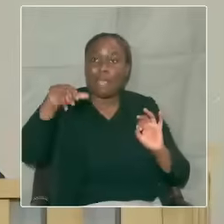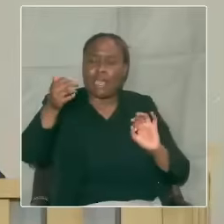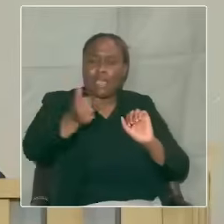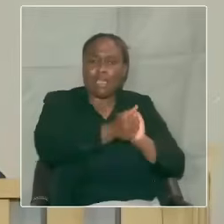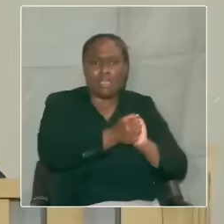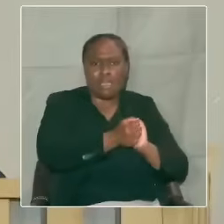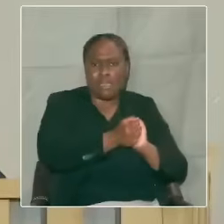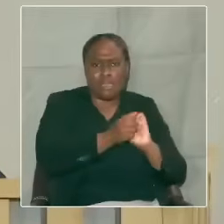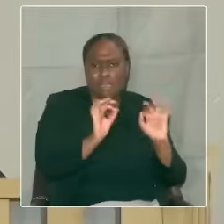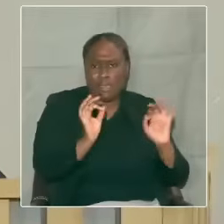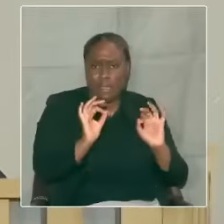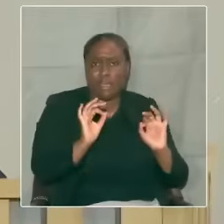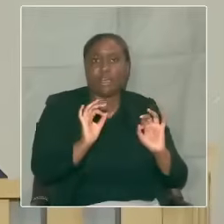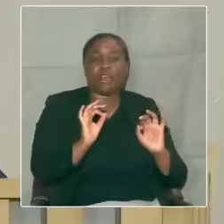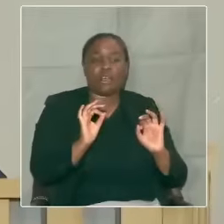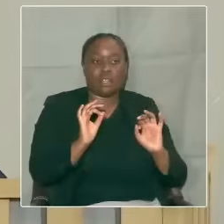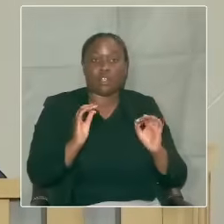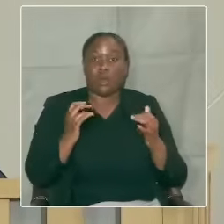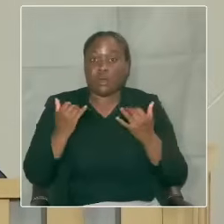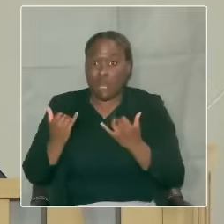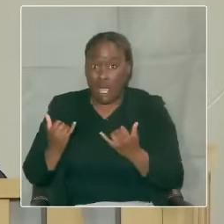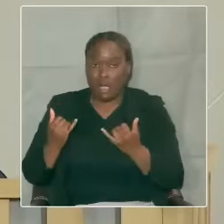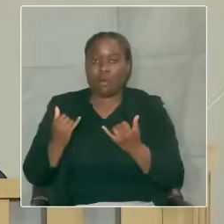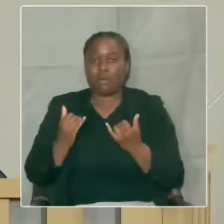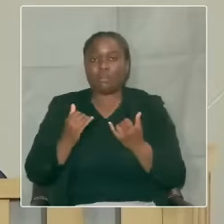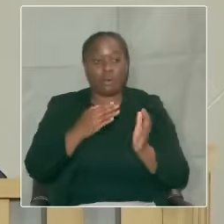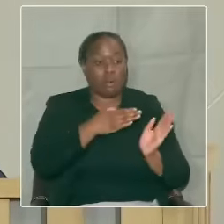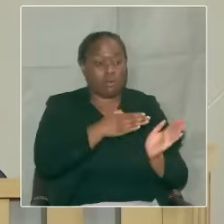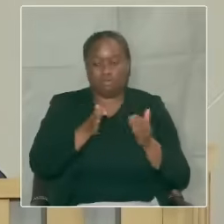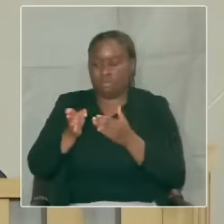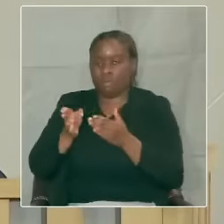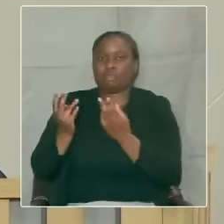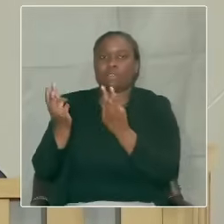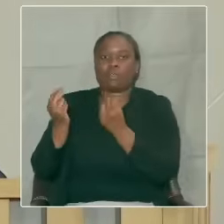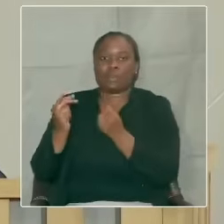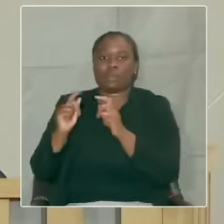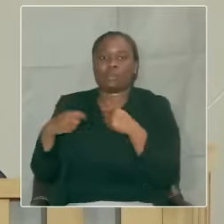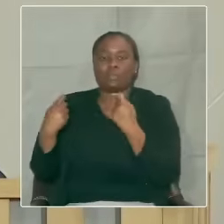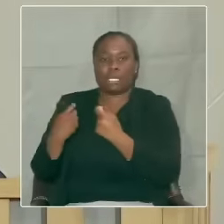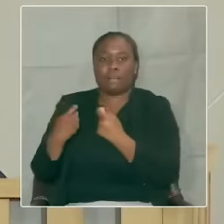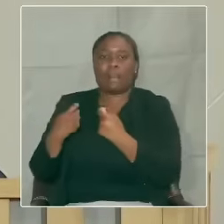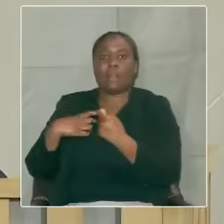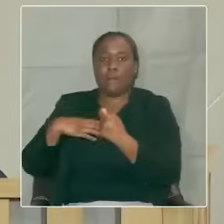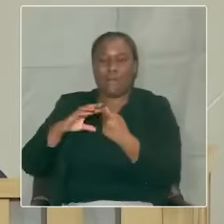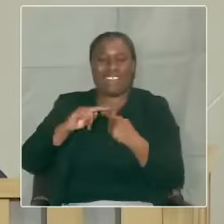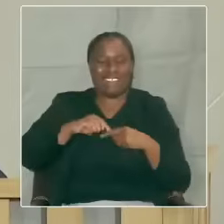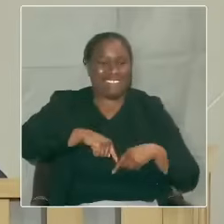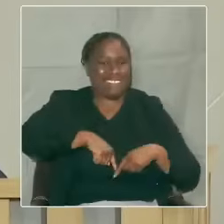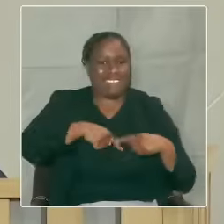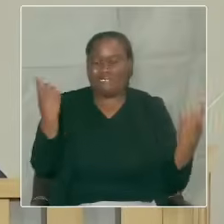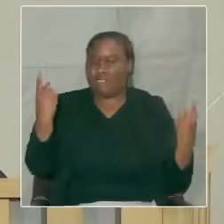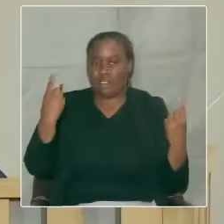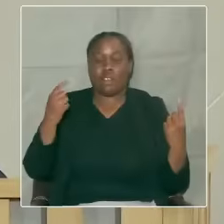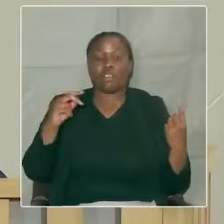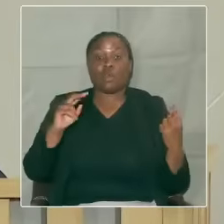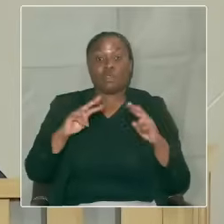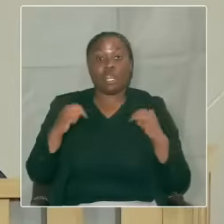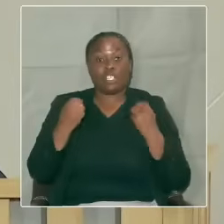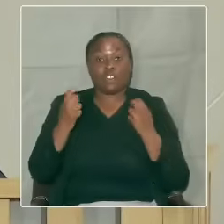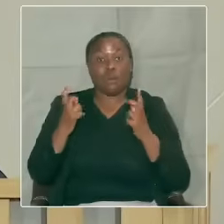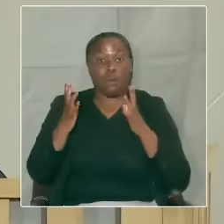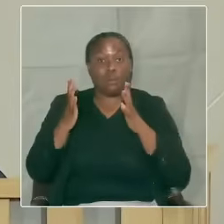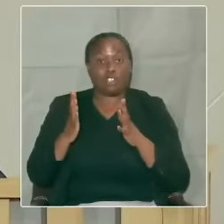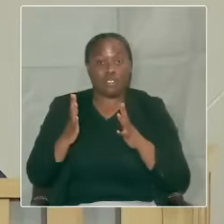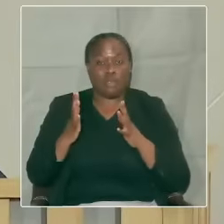NPA. So now that we are moving forward with a new team, it was necessary then for the National Commissioner